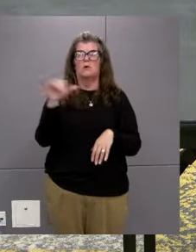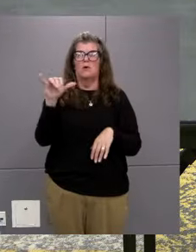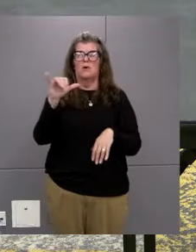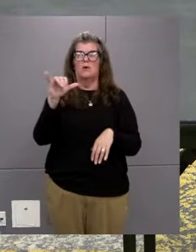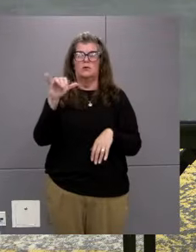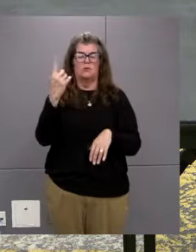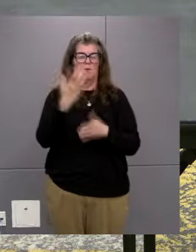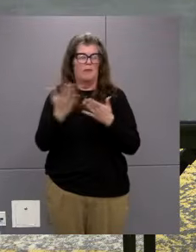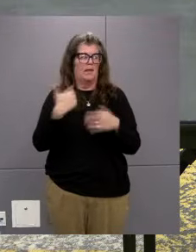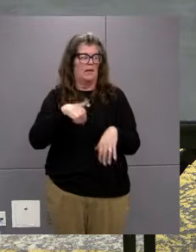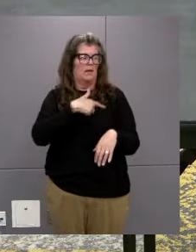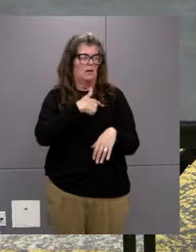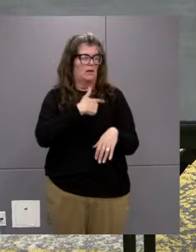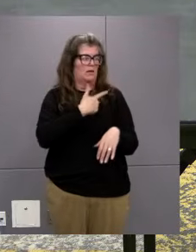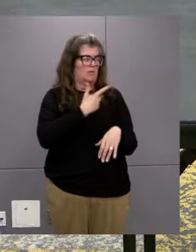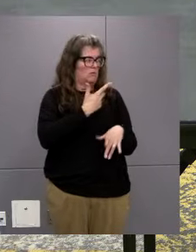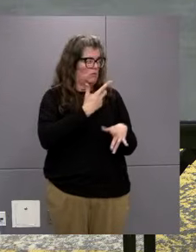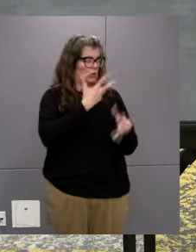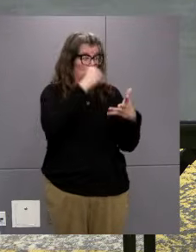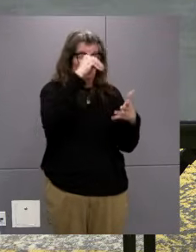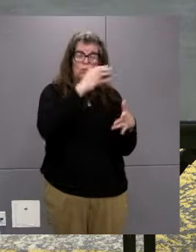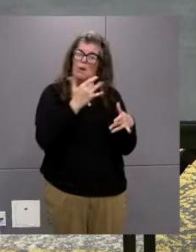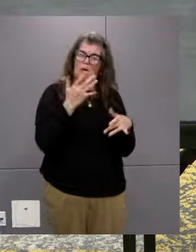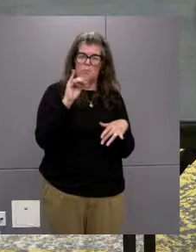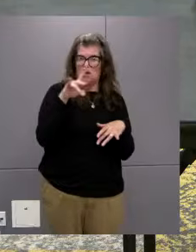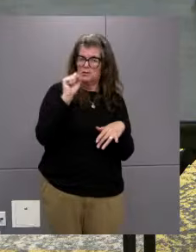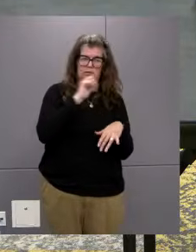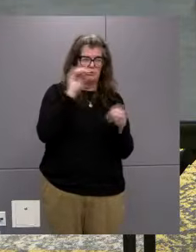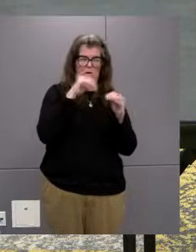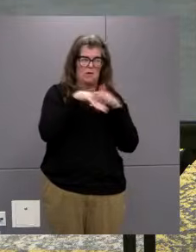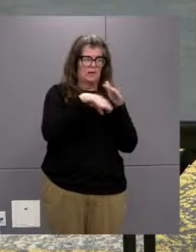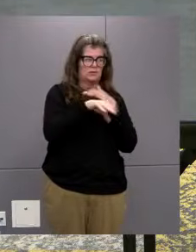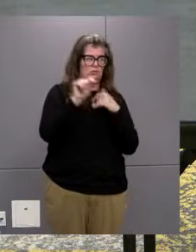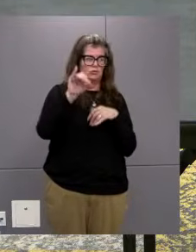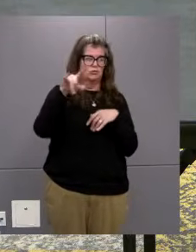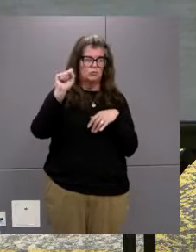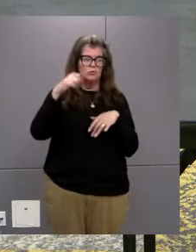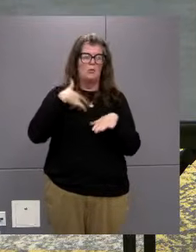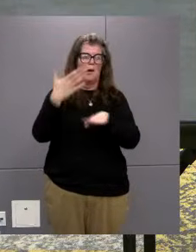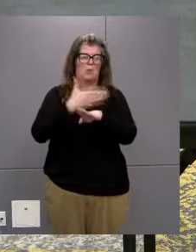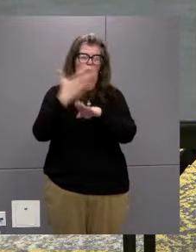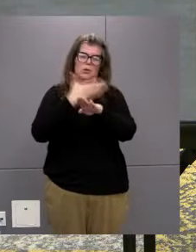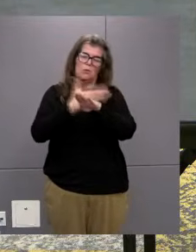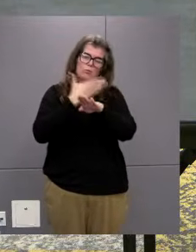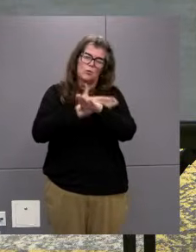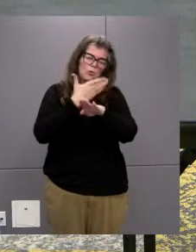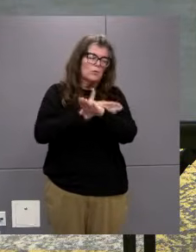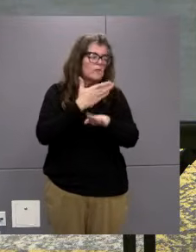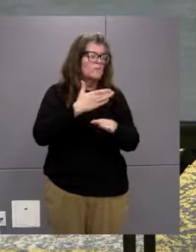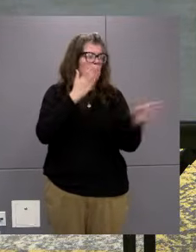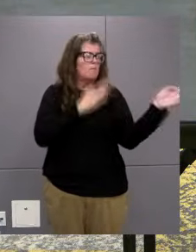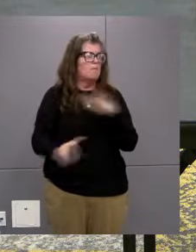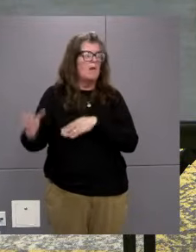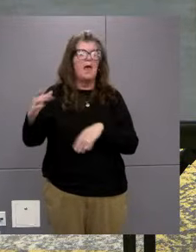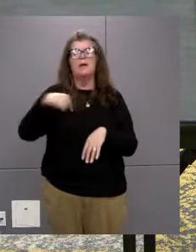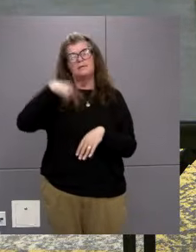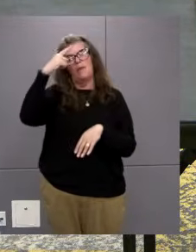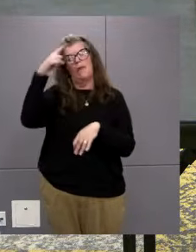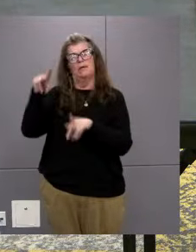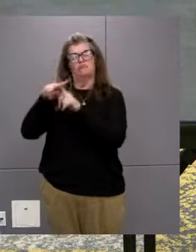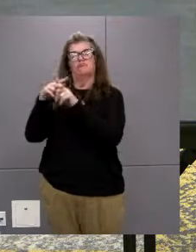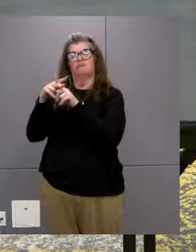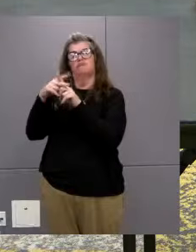not let me and the president have any access to tools because we've started our own improvement plans. I think facilities will appreciate that as well.